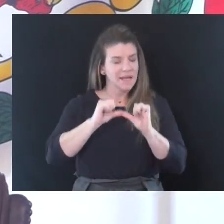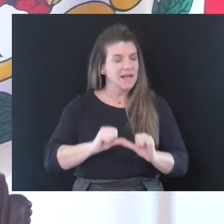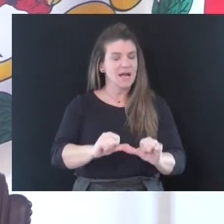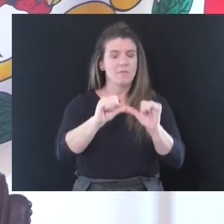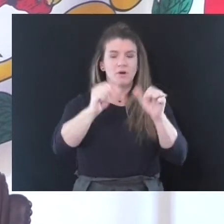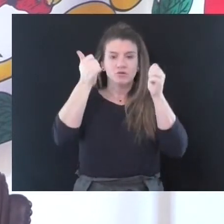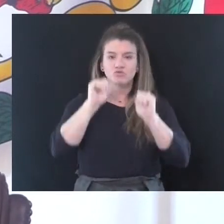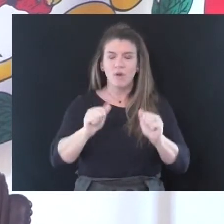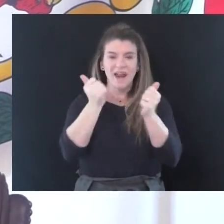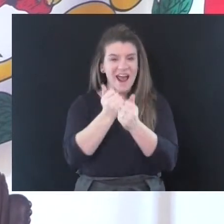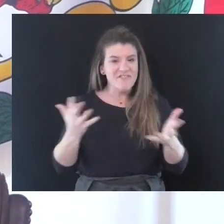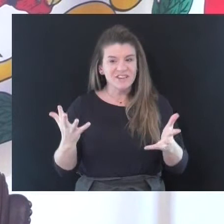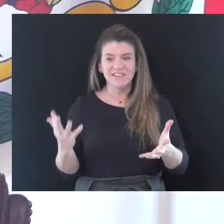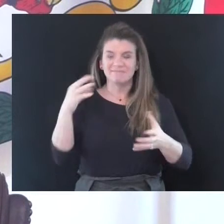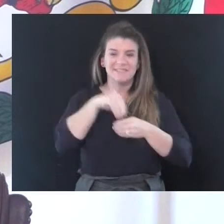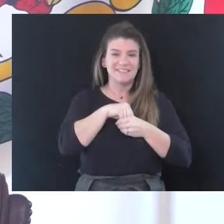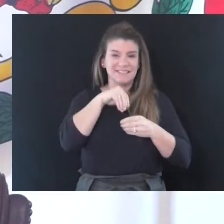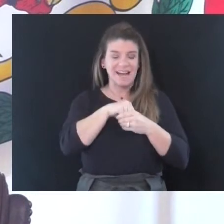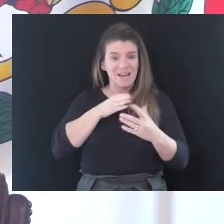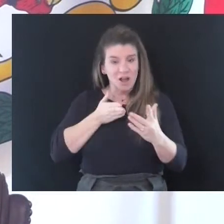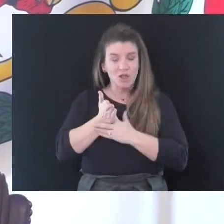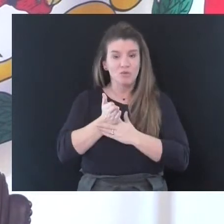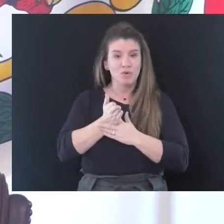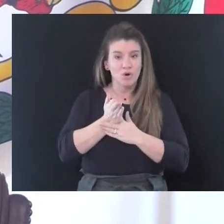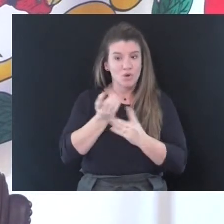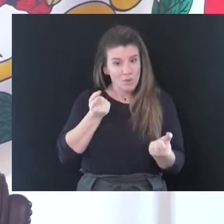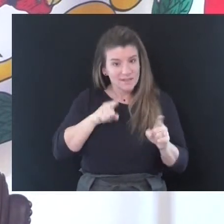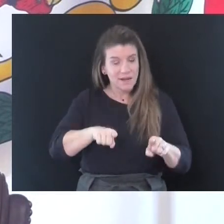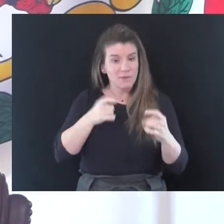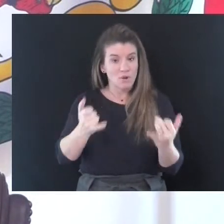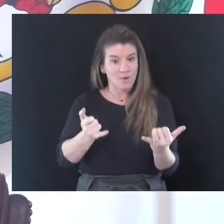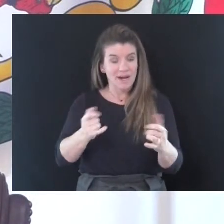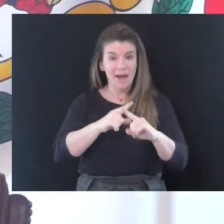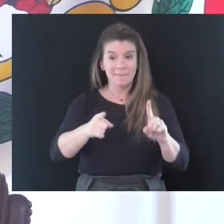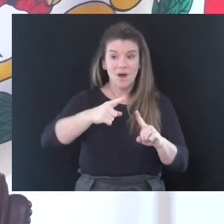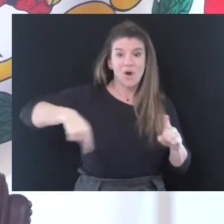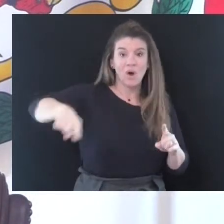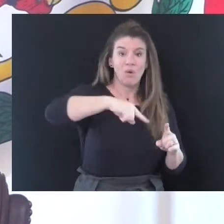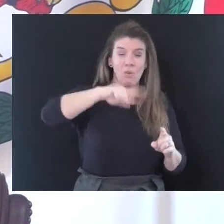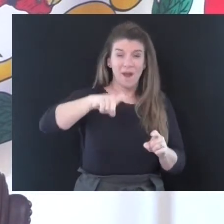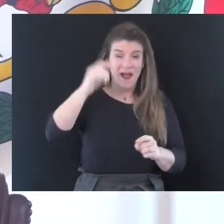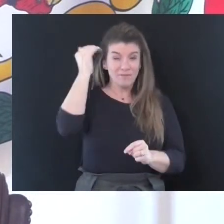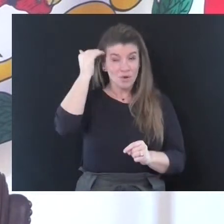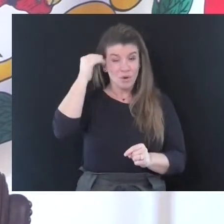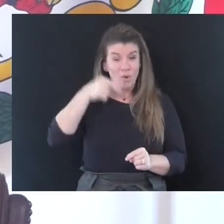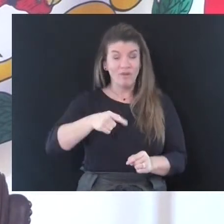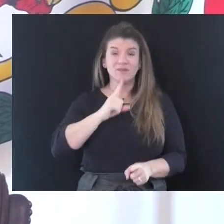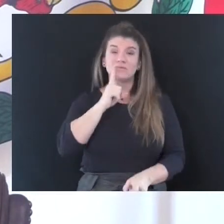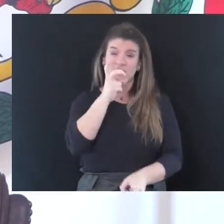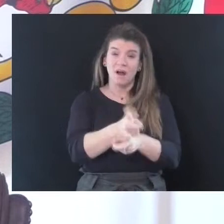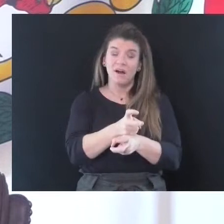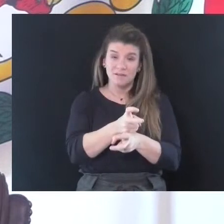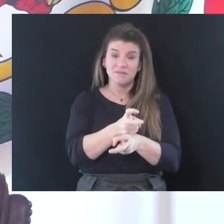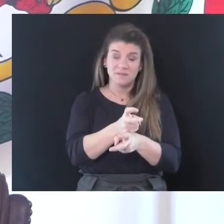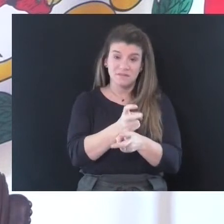trying with all in us to get through this, and we're going to get through it. But we've all got to know this is some tough stuff. And